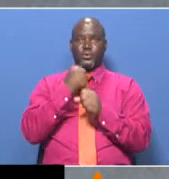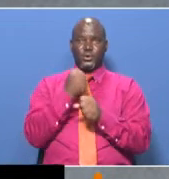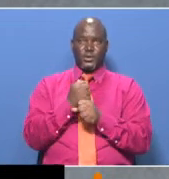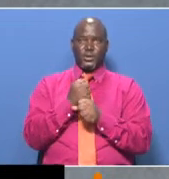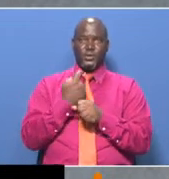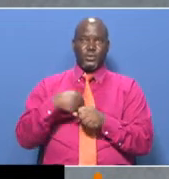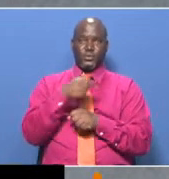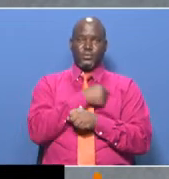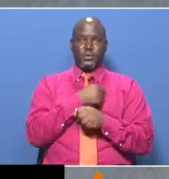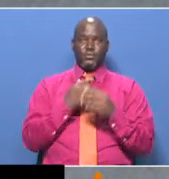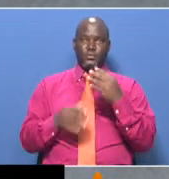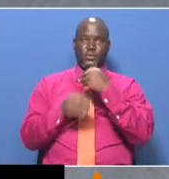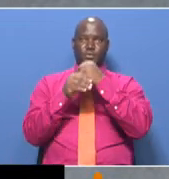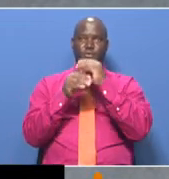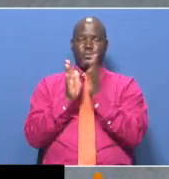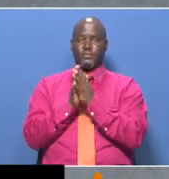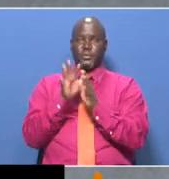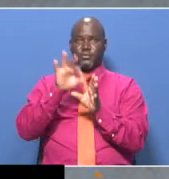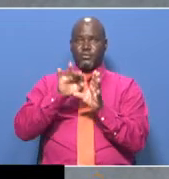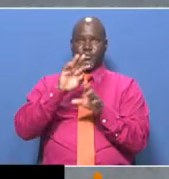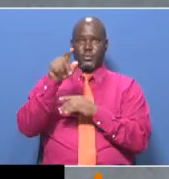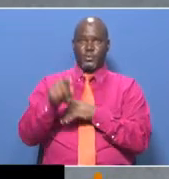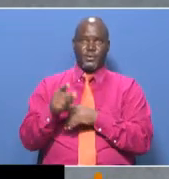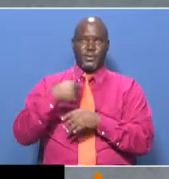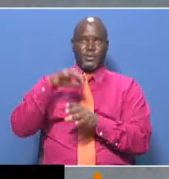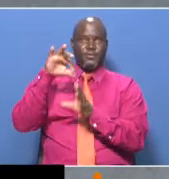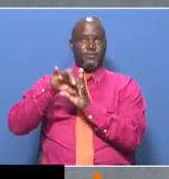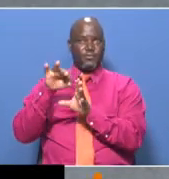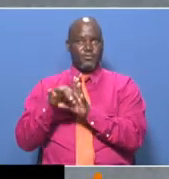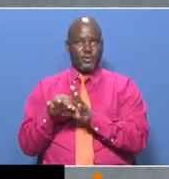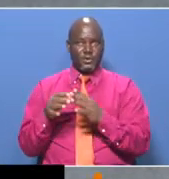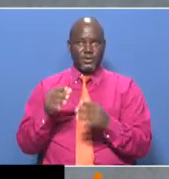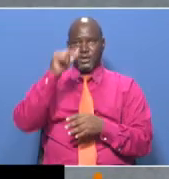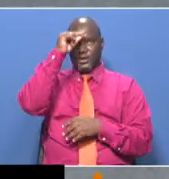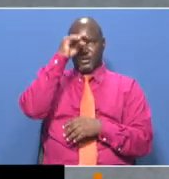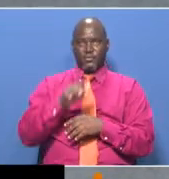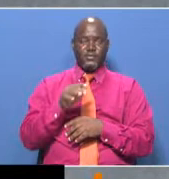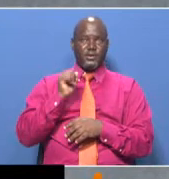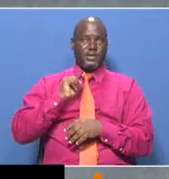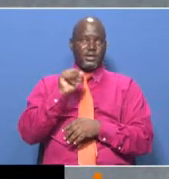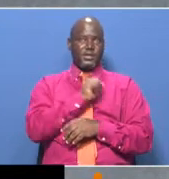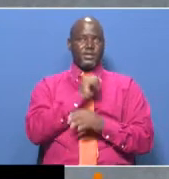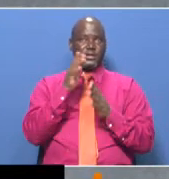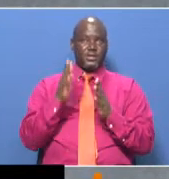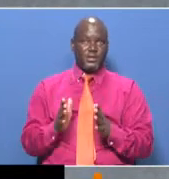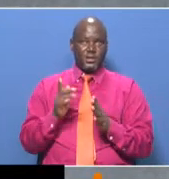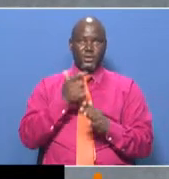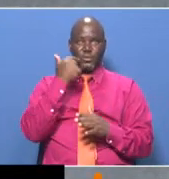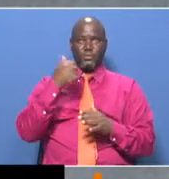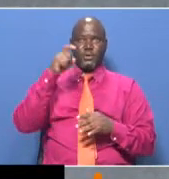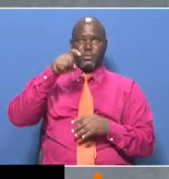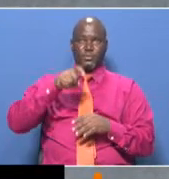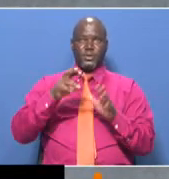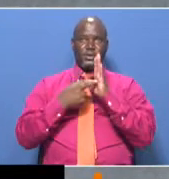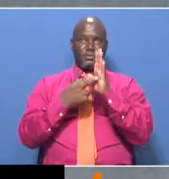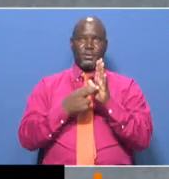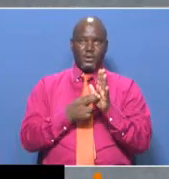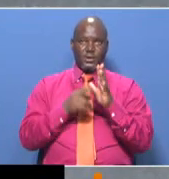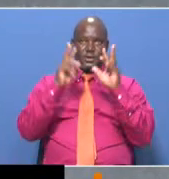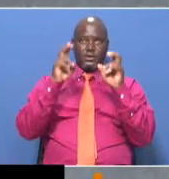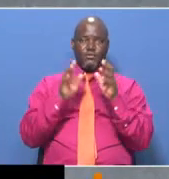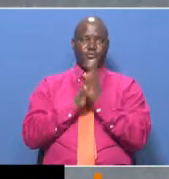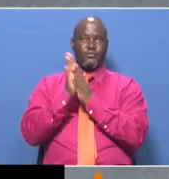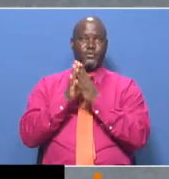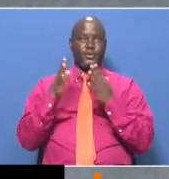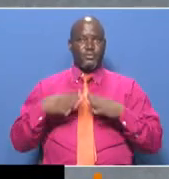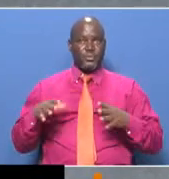have voted in members of parliament, we have voted in governors and senators who are supposed to represent the interests of